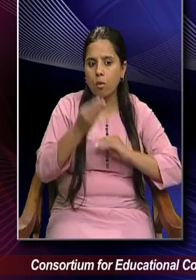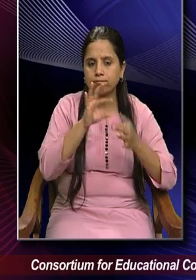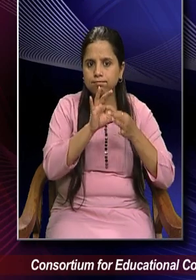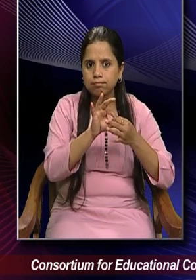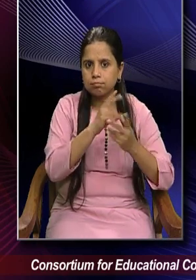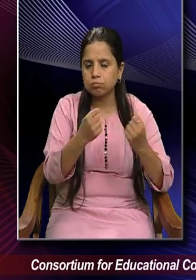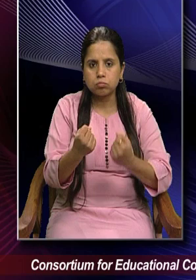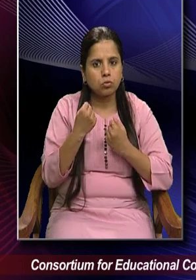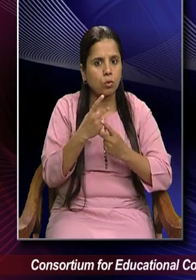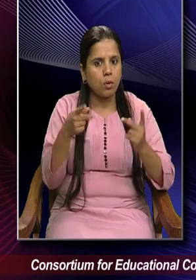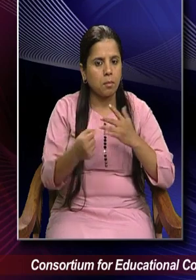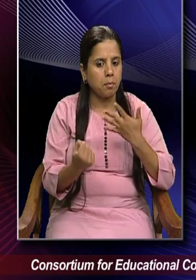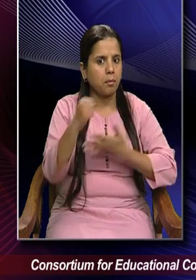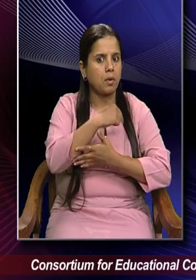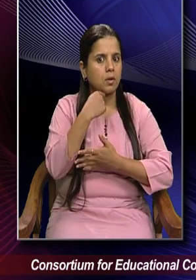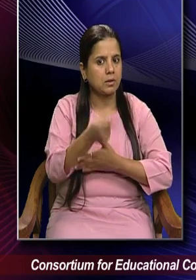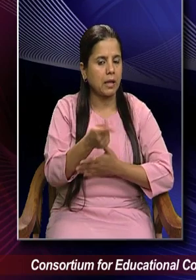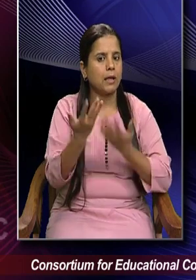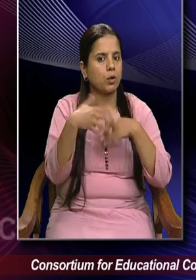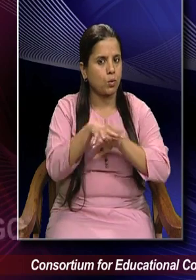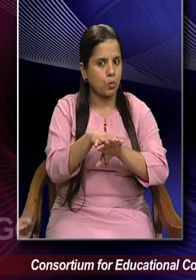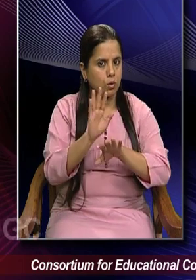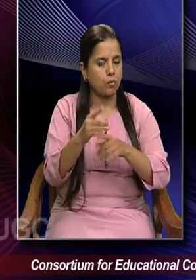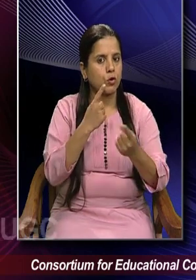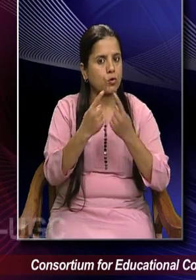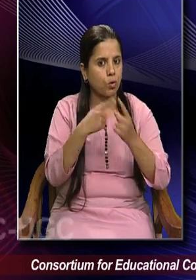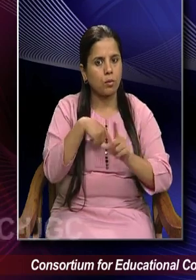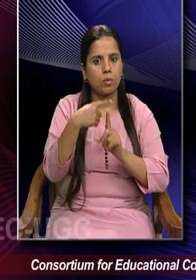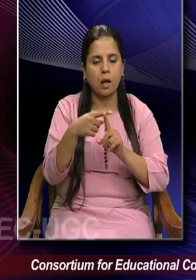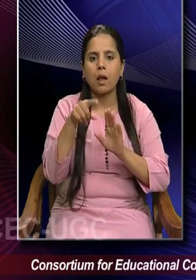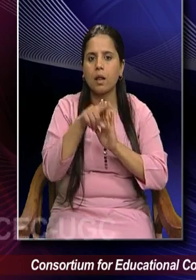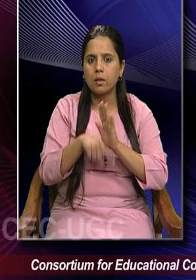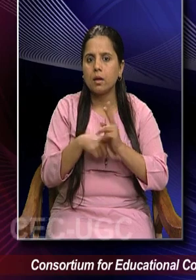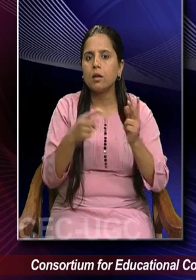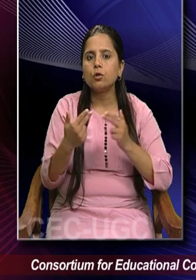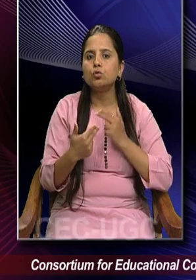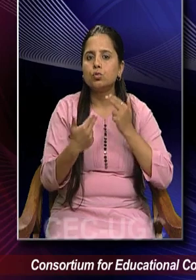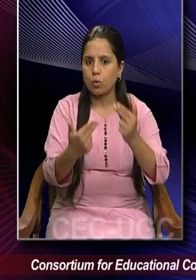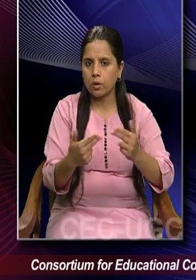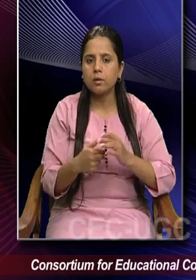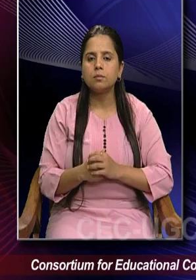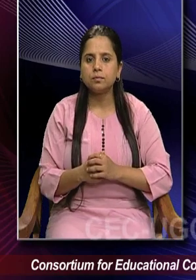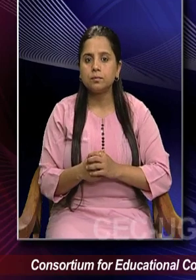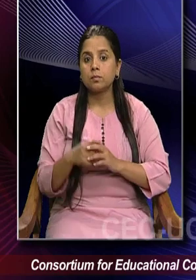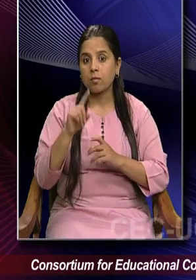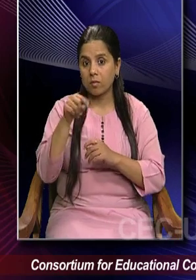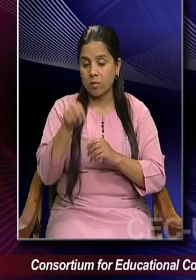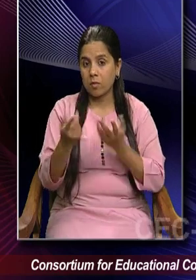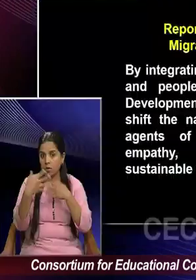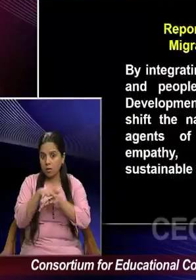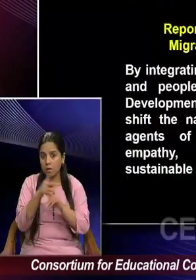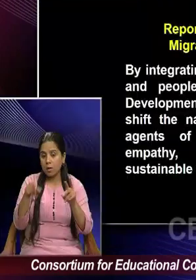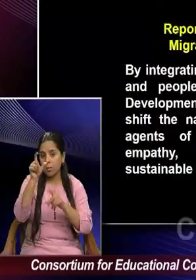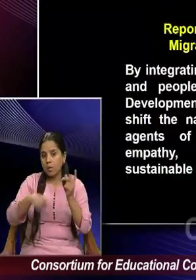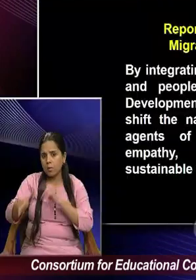approach that prioritizes inclusion, dialogue, and ethical storytelling. By integrating